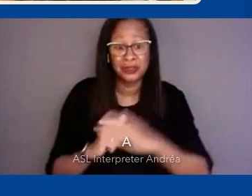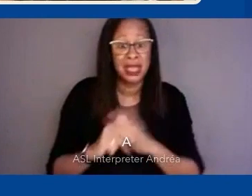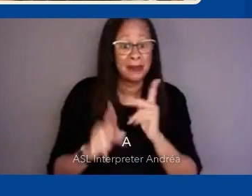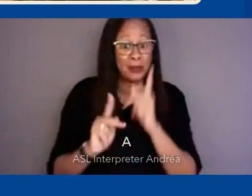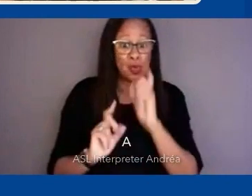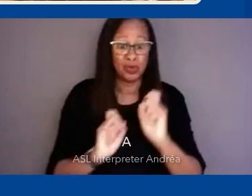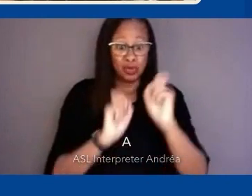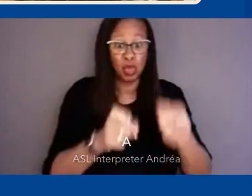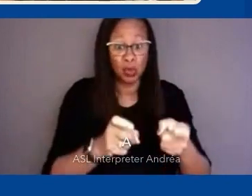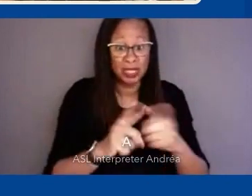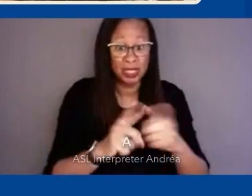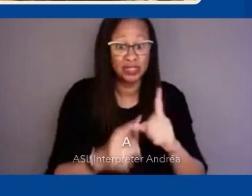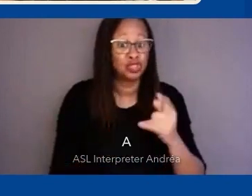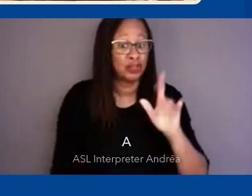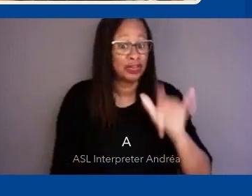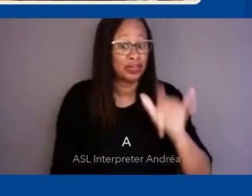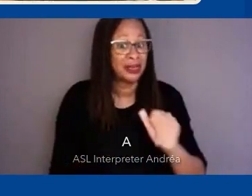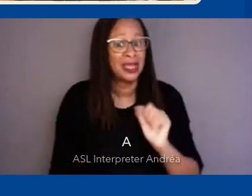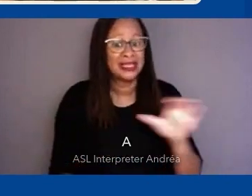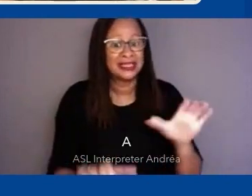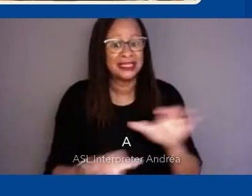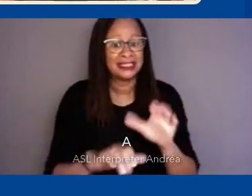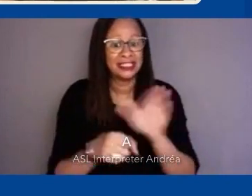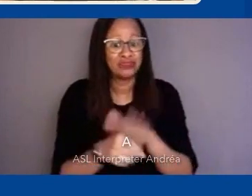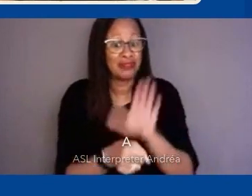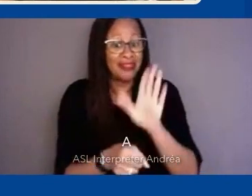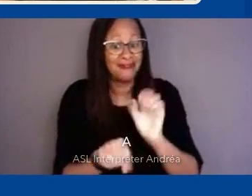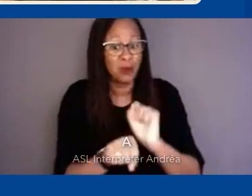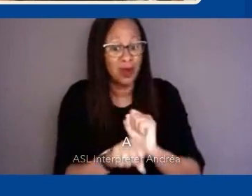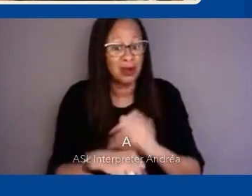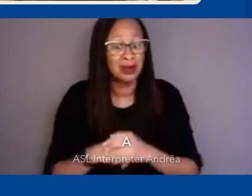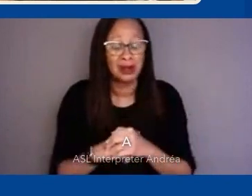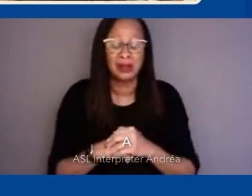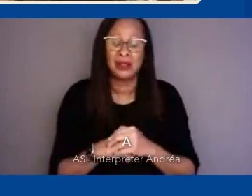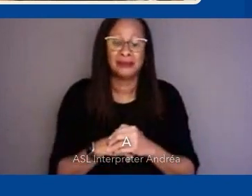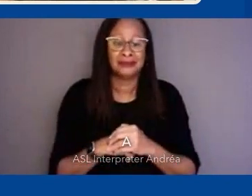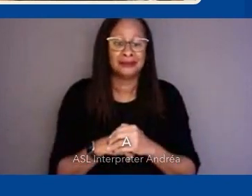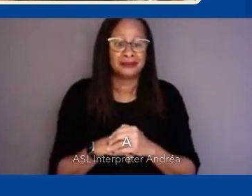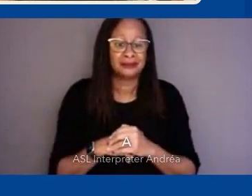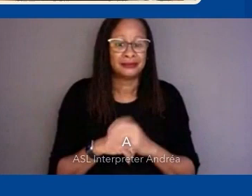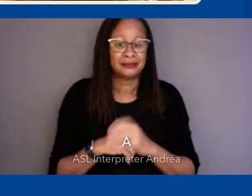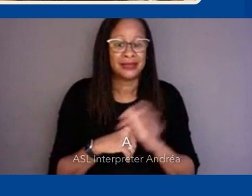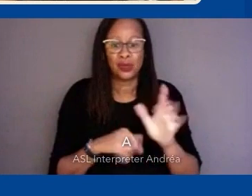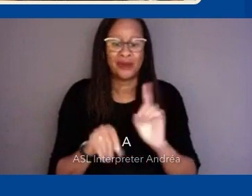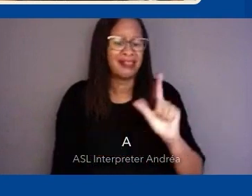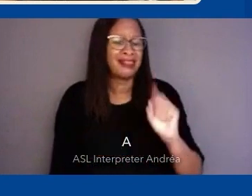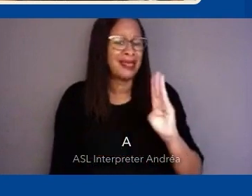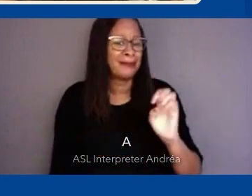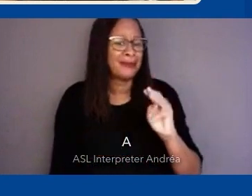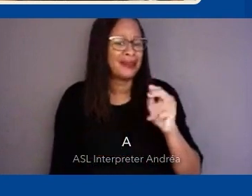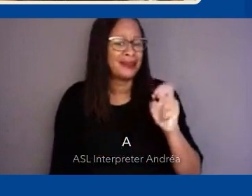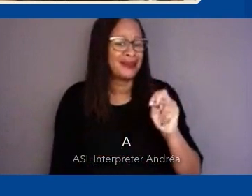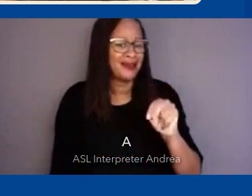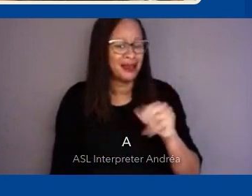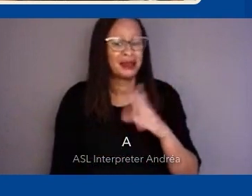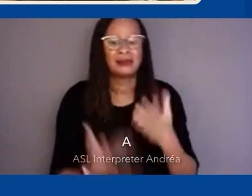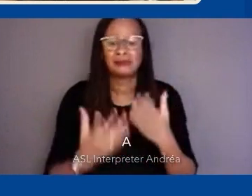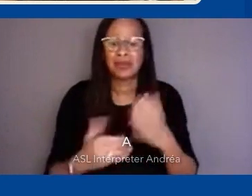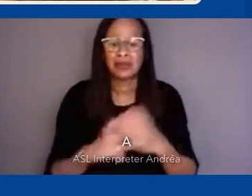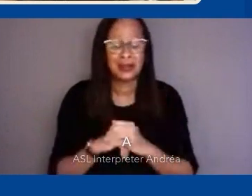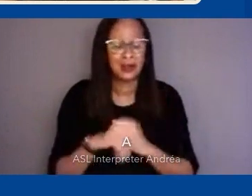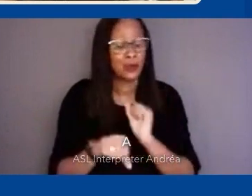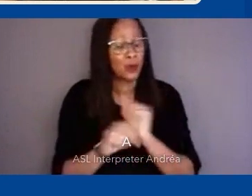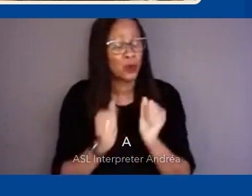charity organization that did relief work in, you know, in Lebanon, that may have had to deal with, you